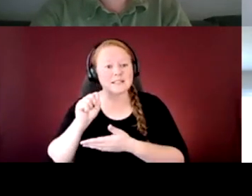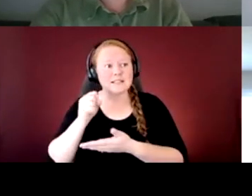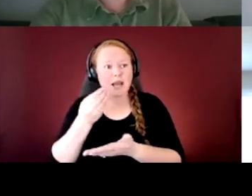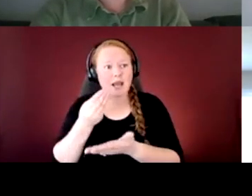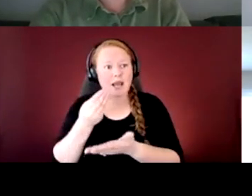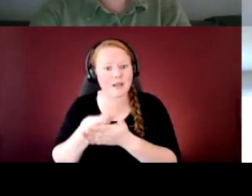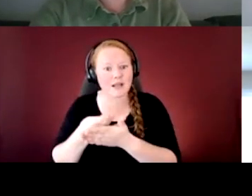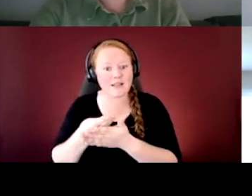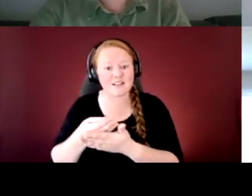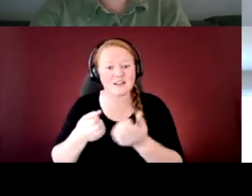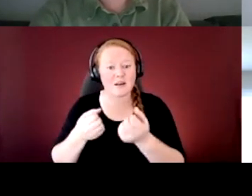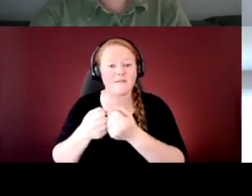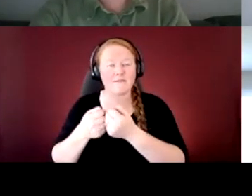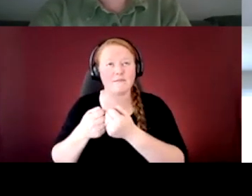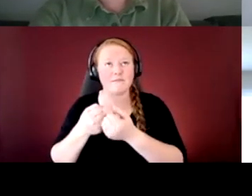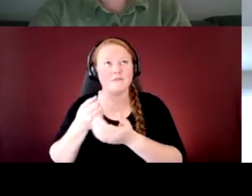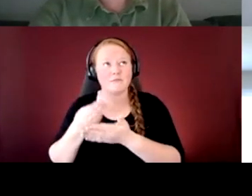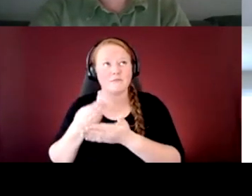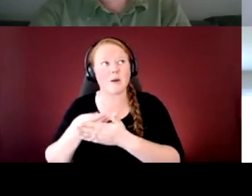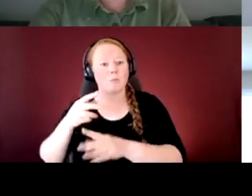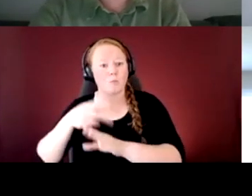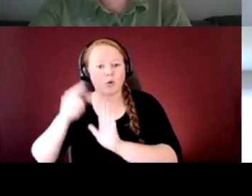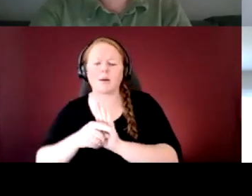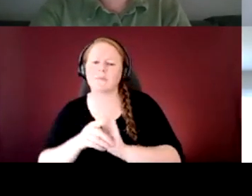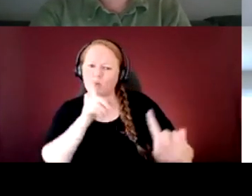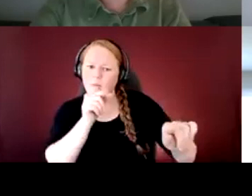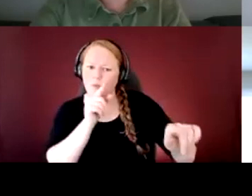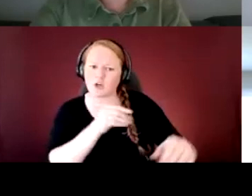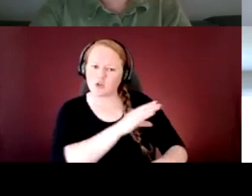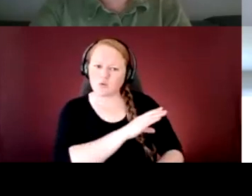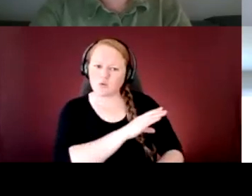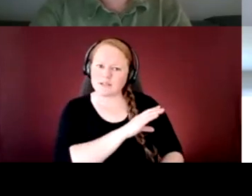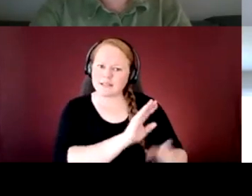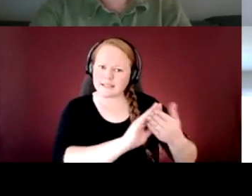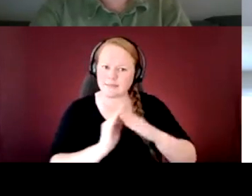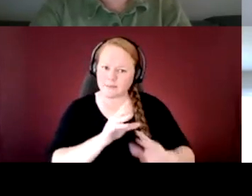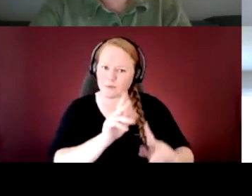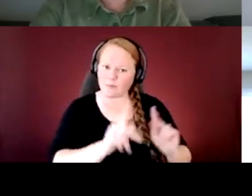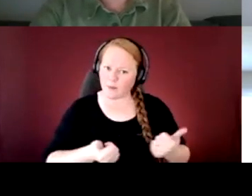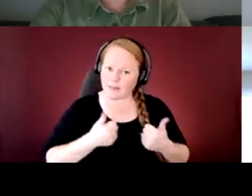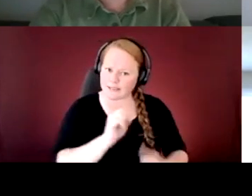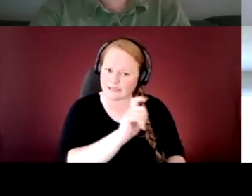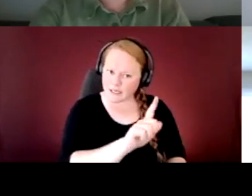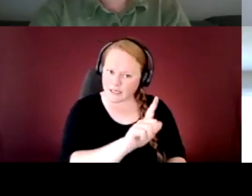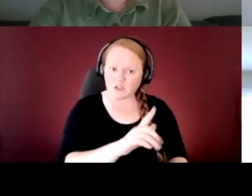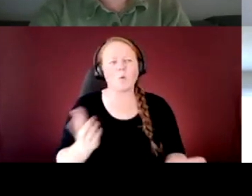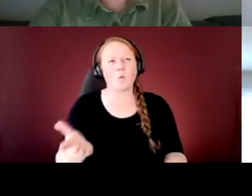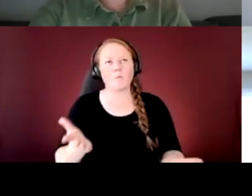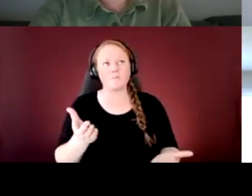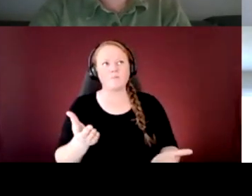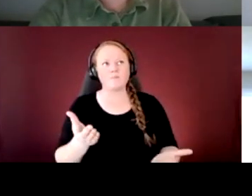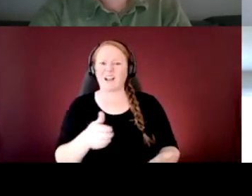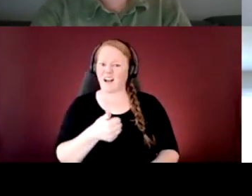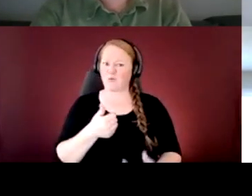residents. And two, in related to that charge, one of the next steps we see now that